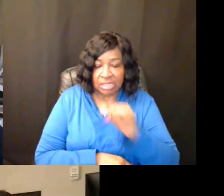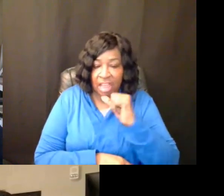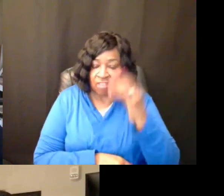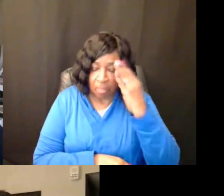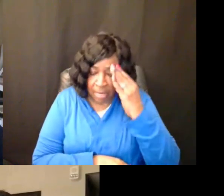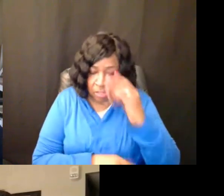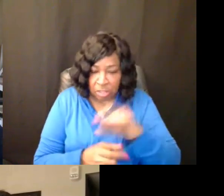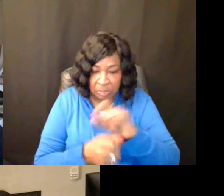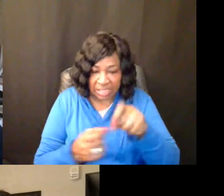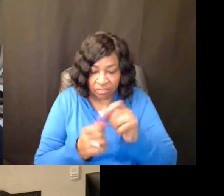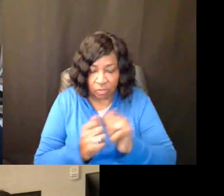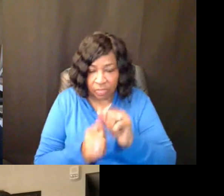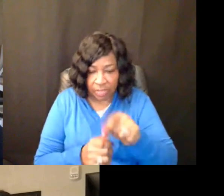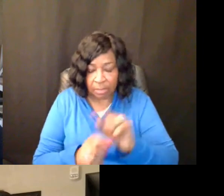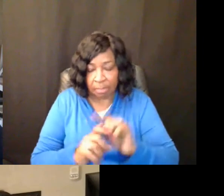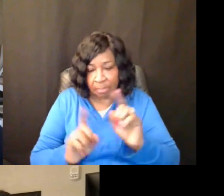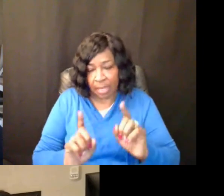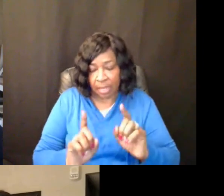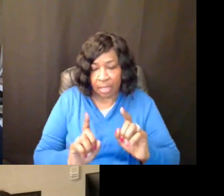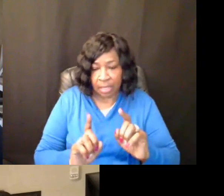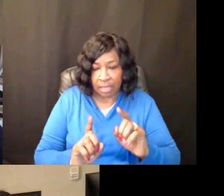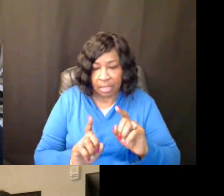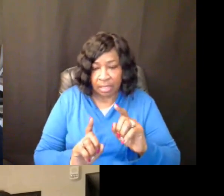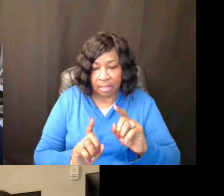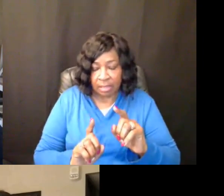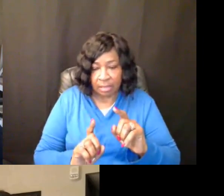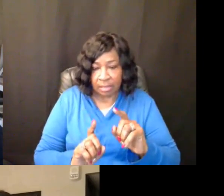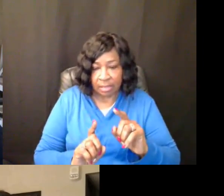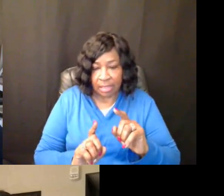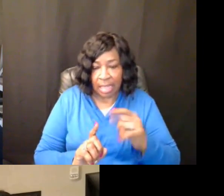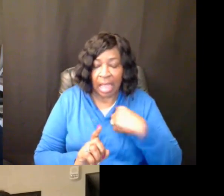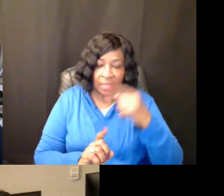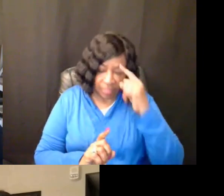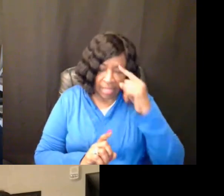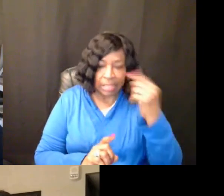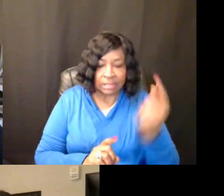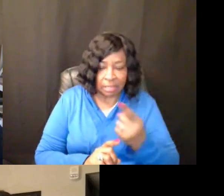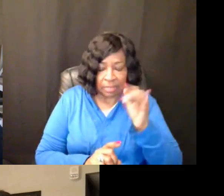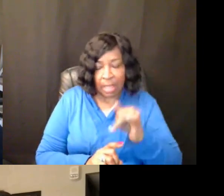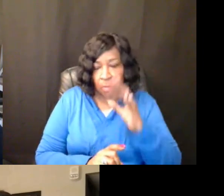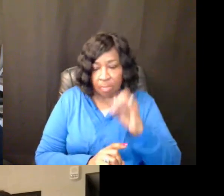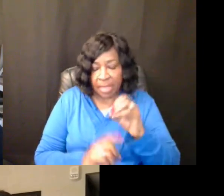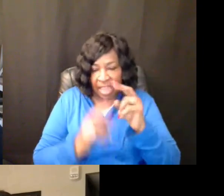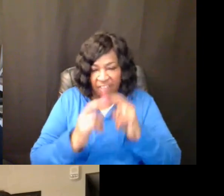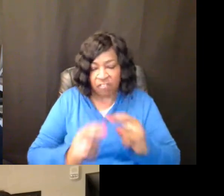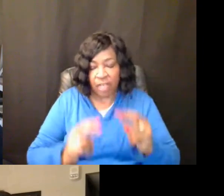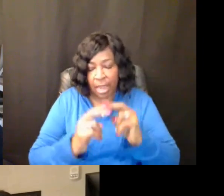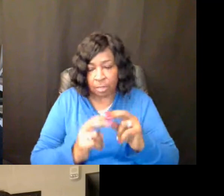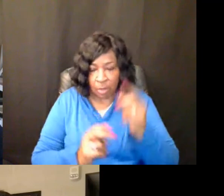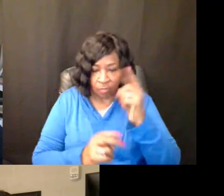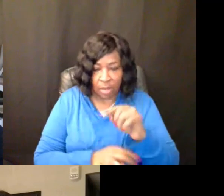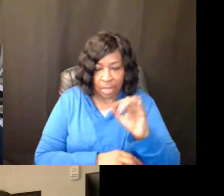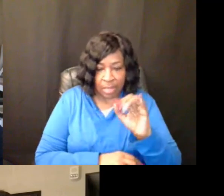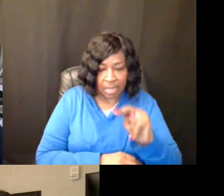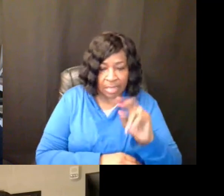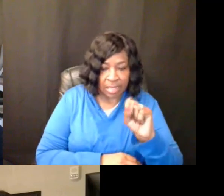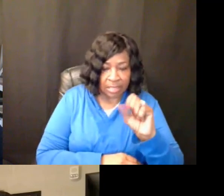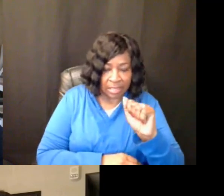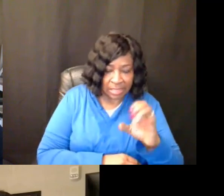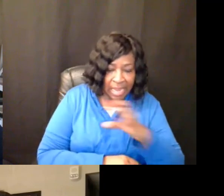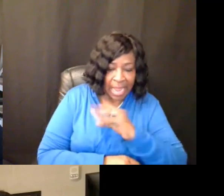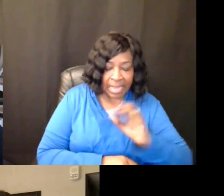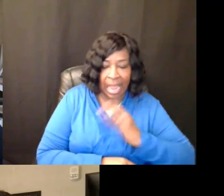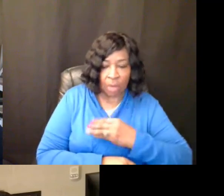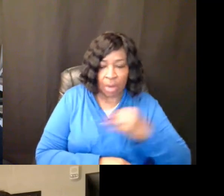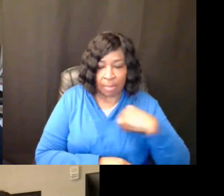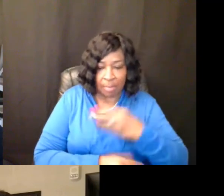specifically with this, but that means I think it is something that would be valuable for NSAC and our members to